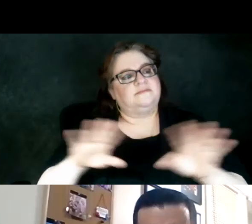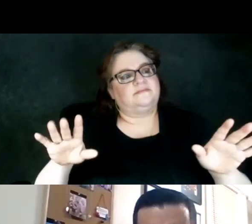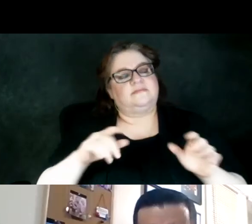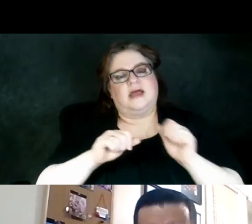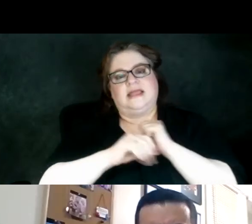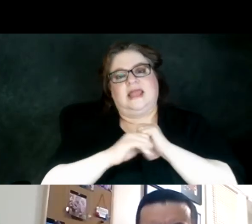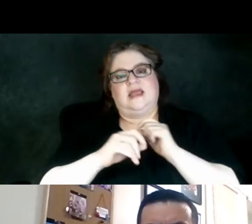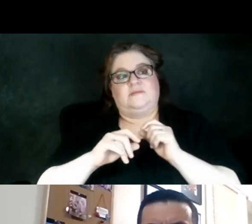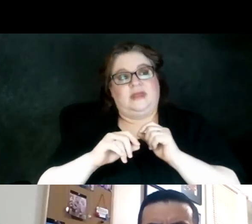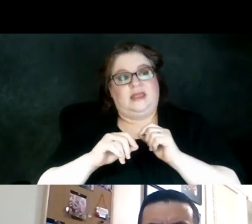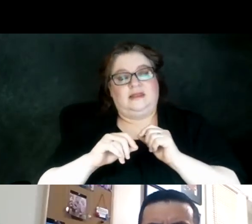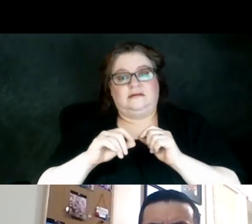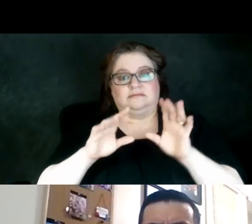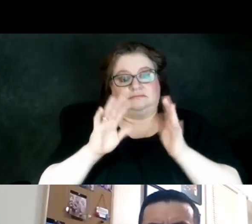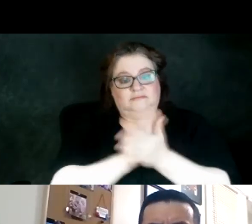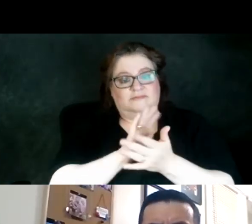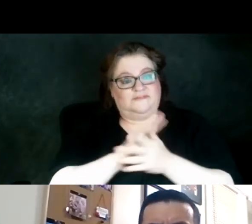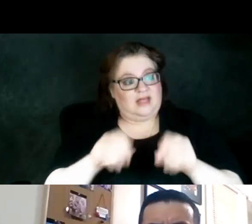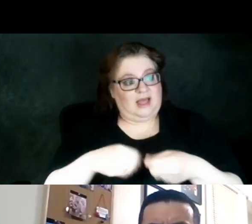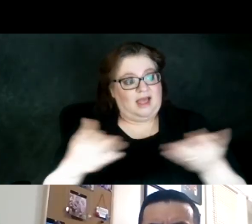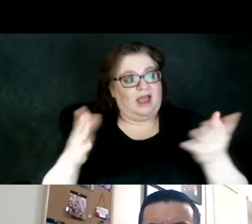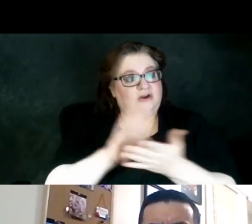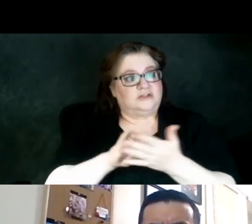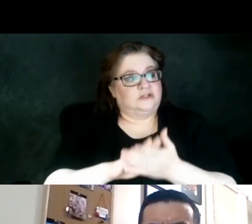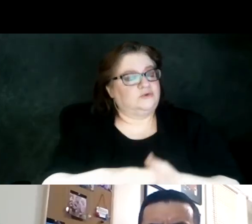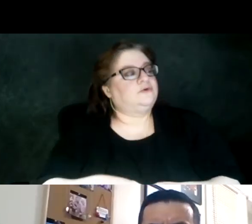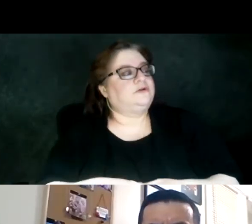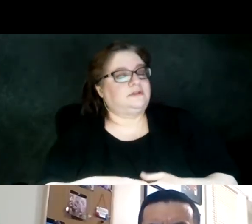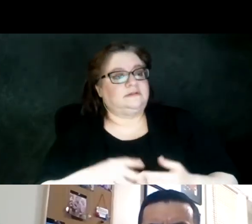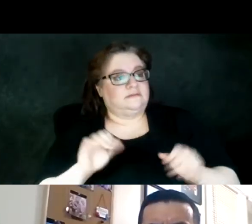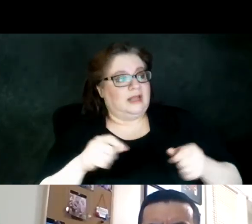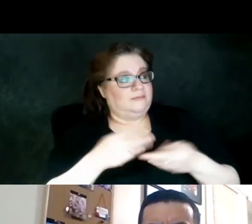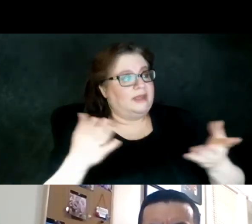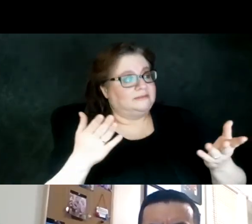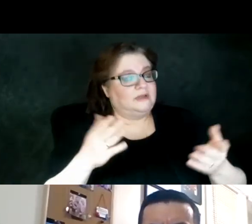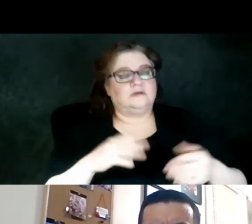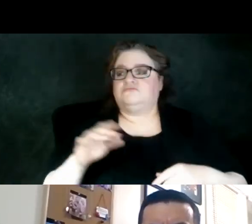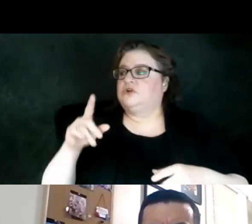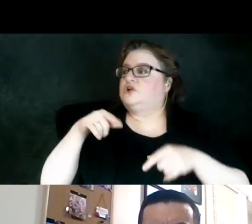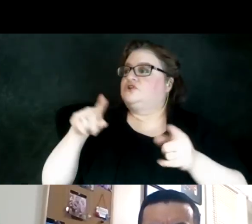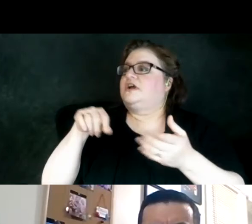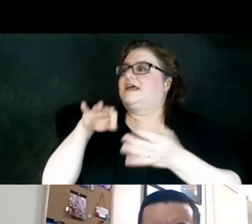flyers at school? On election day, yes.